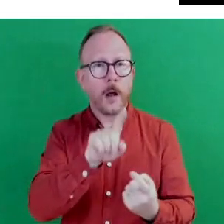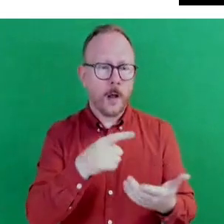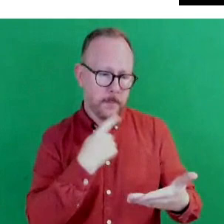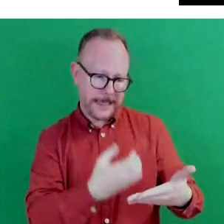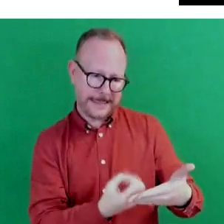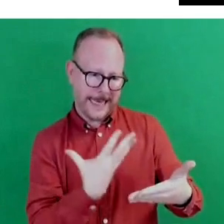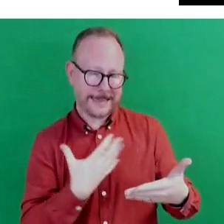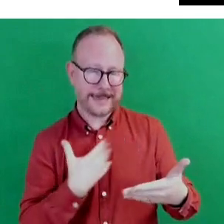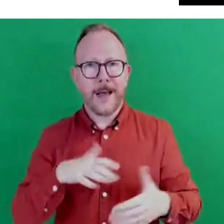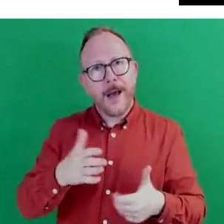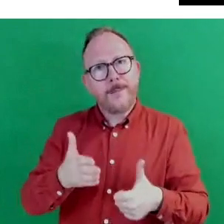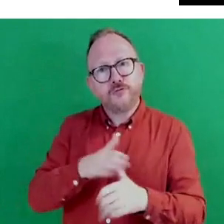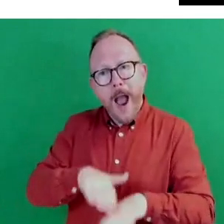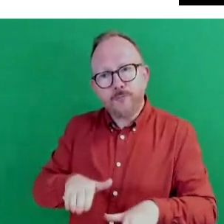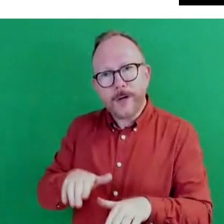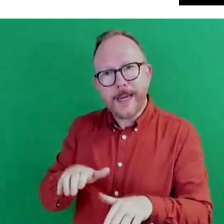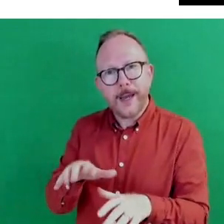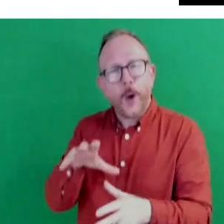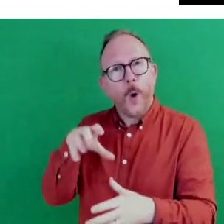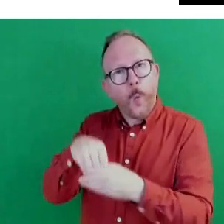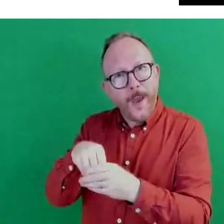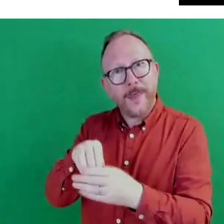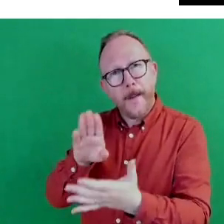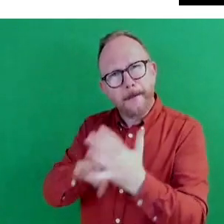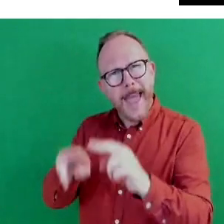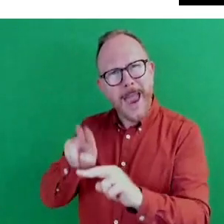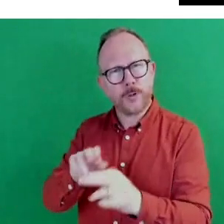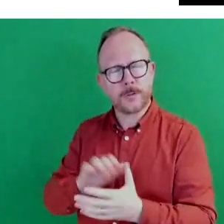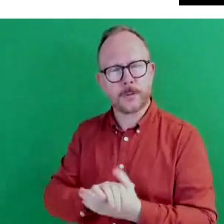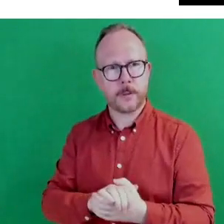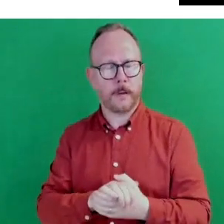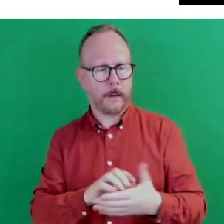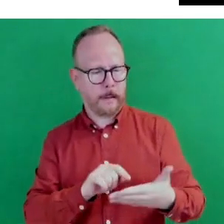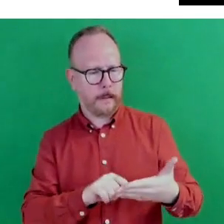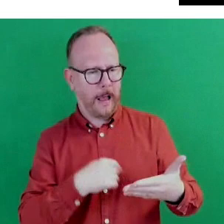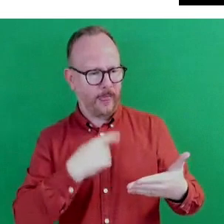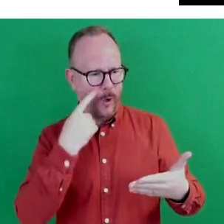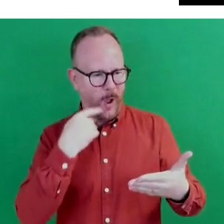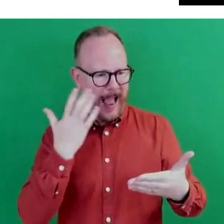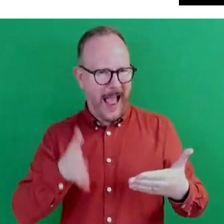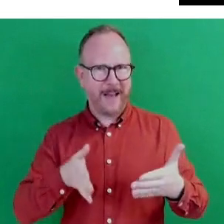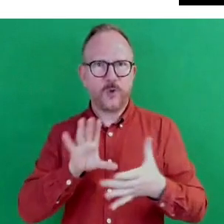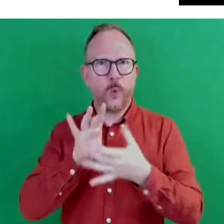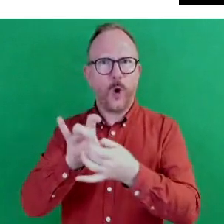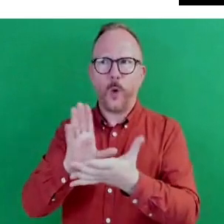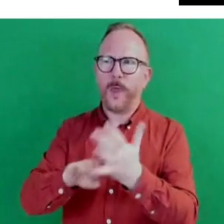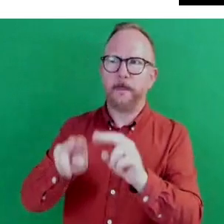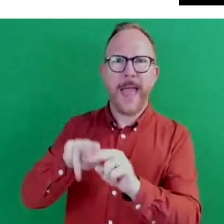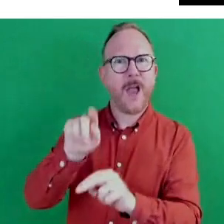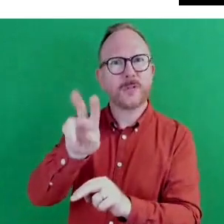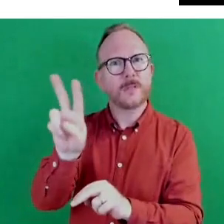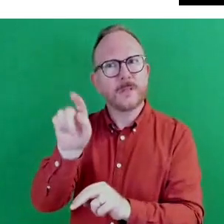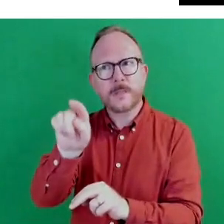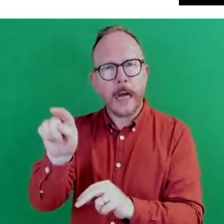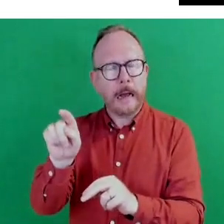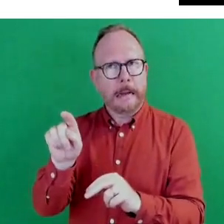actually that's more parent-based work. And I remember sitting there thinking, oh my goodness, what have I got myself into? But actually now